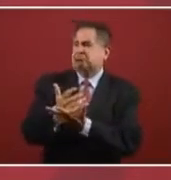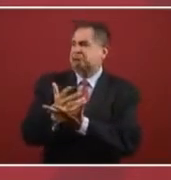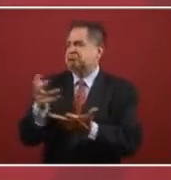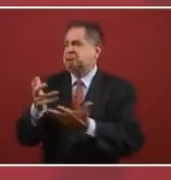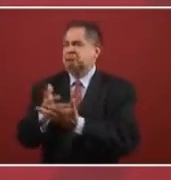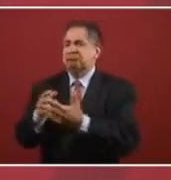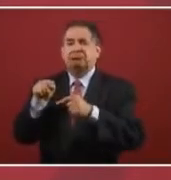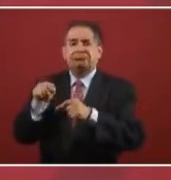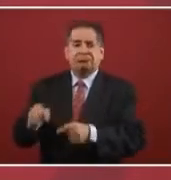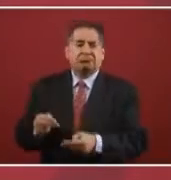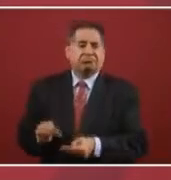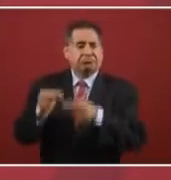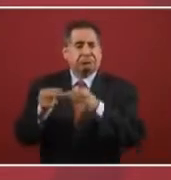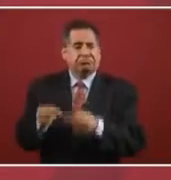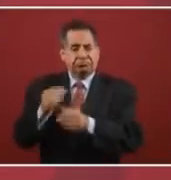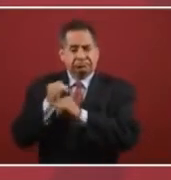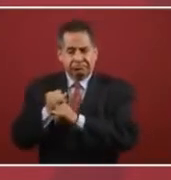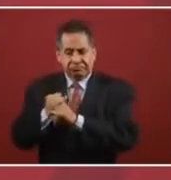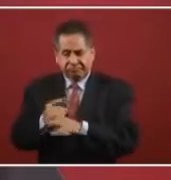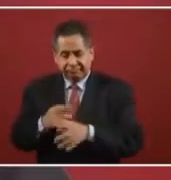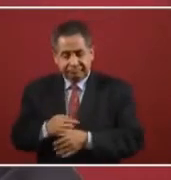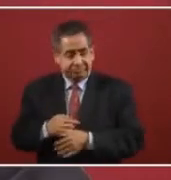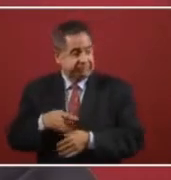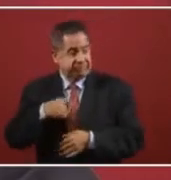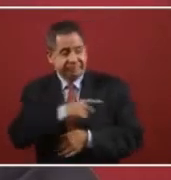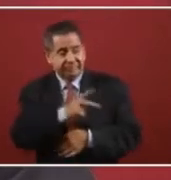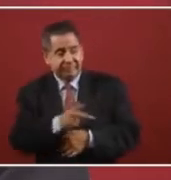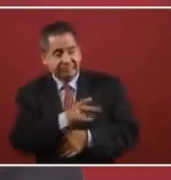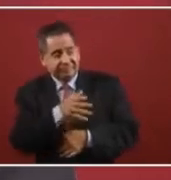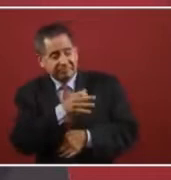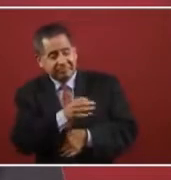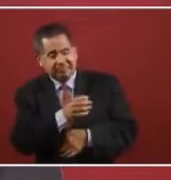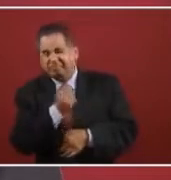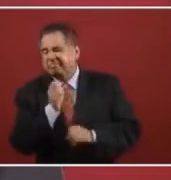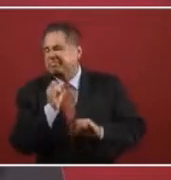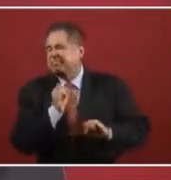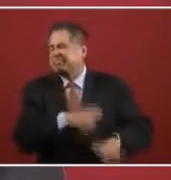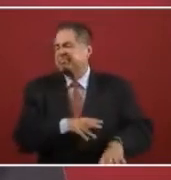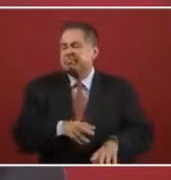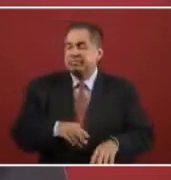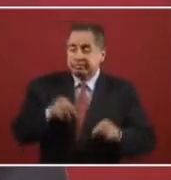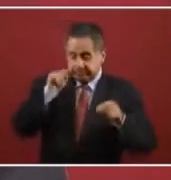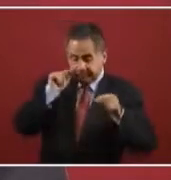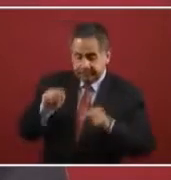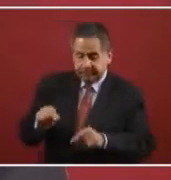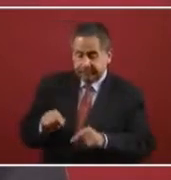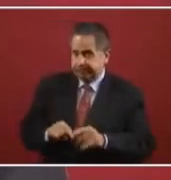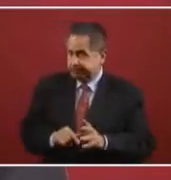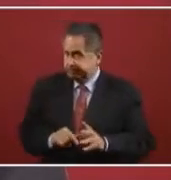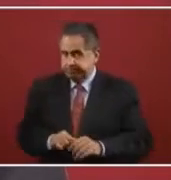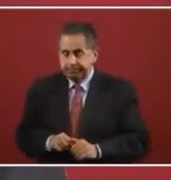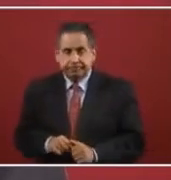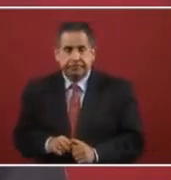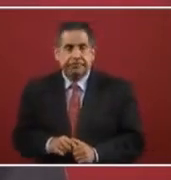cities. And they abandoned the rest of the country.